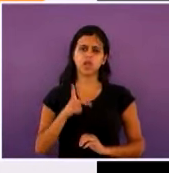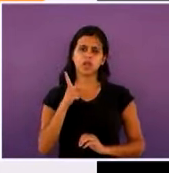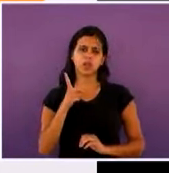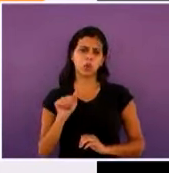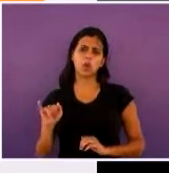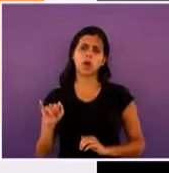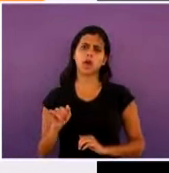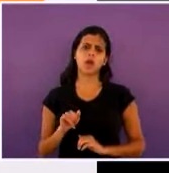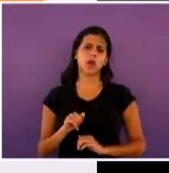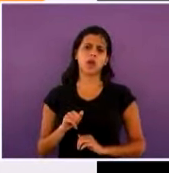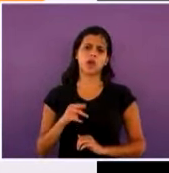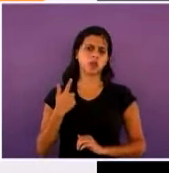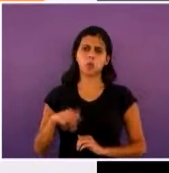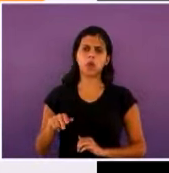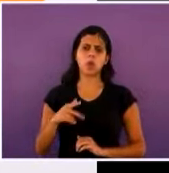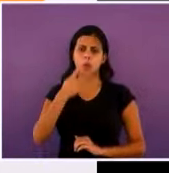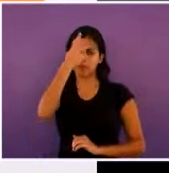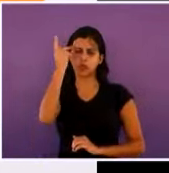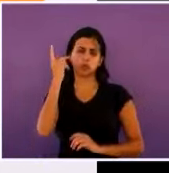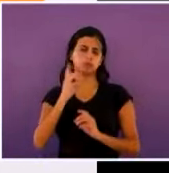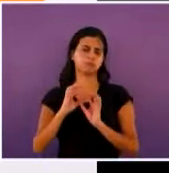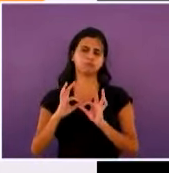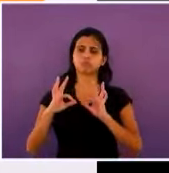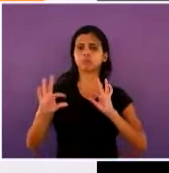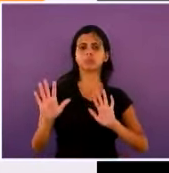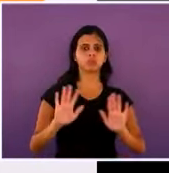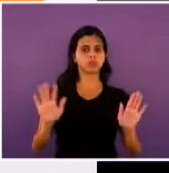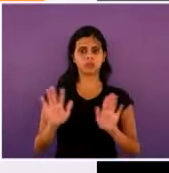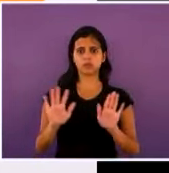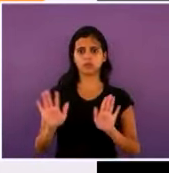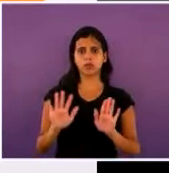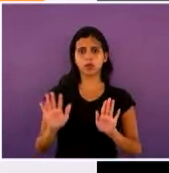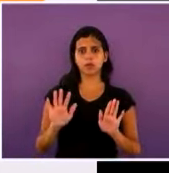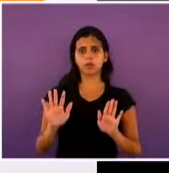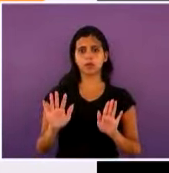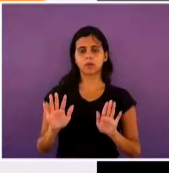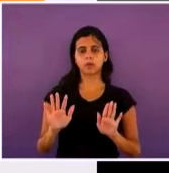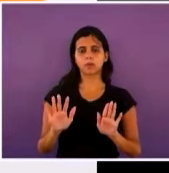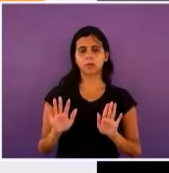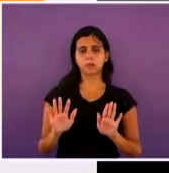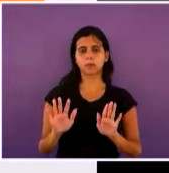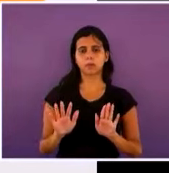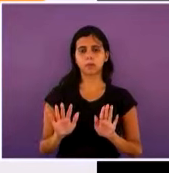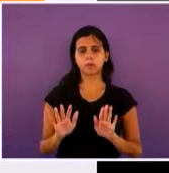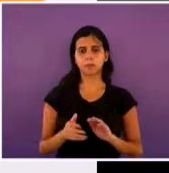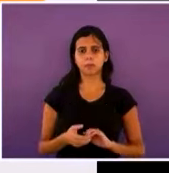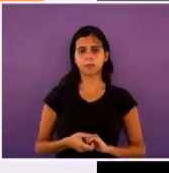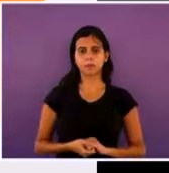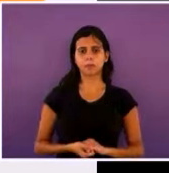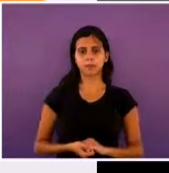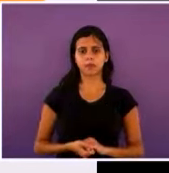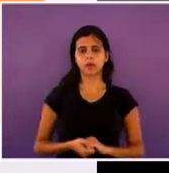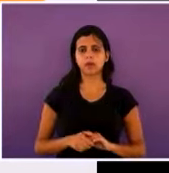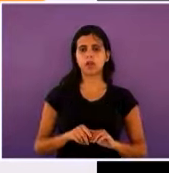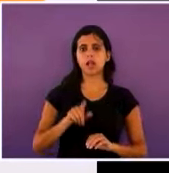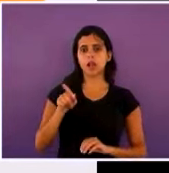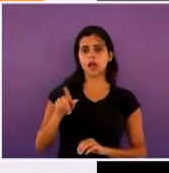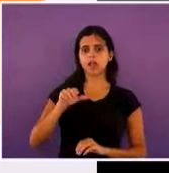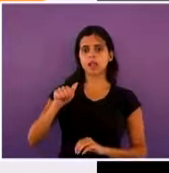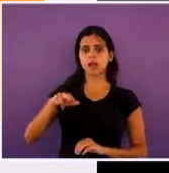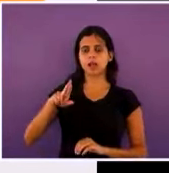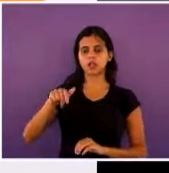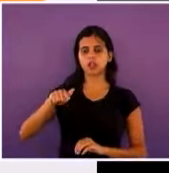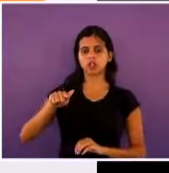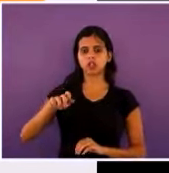figura remota, distante. In Argentina, he was well known among even evangelical leaders. Na Argentina, ele era